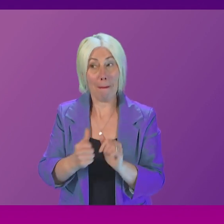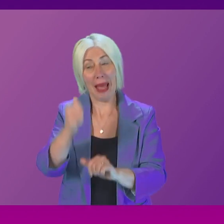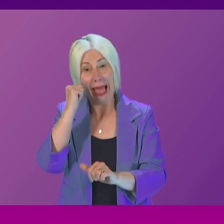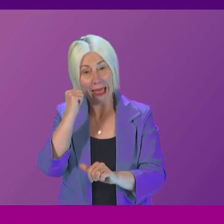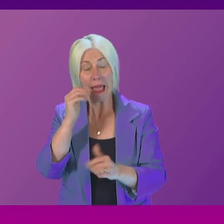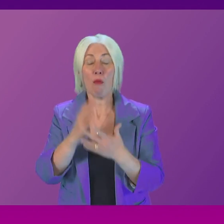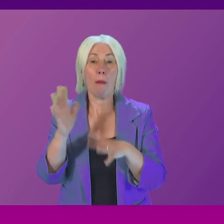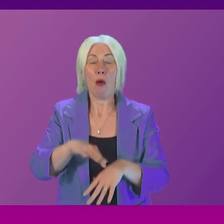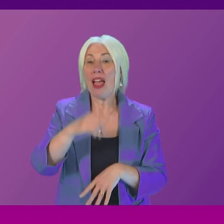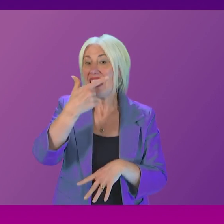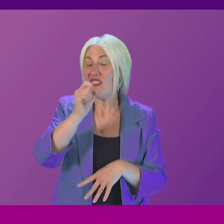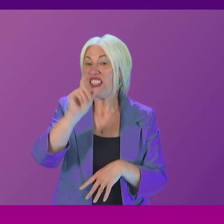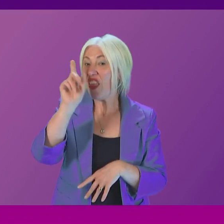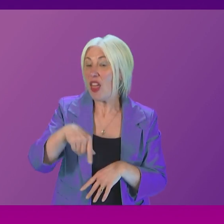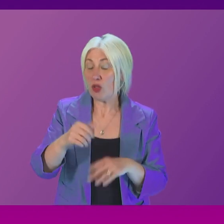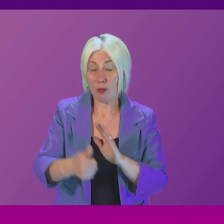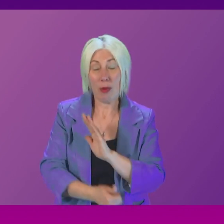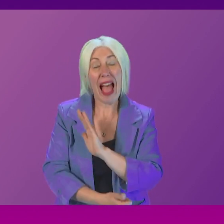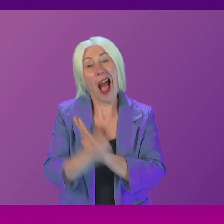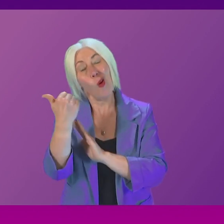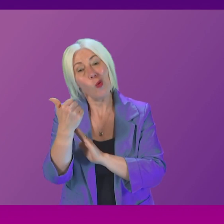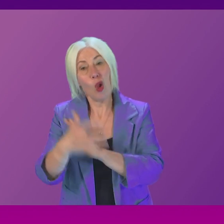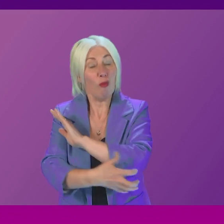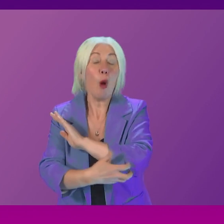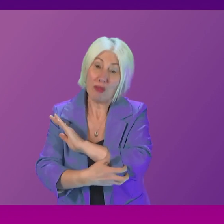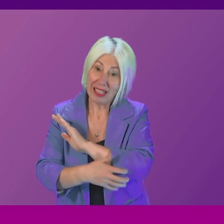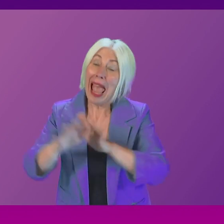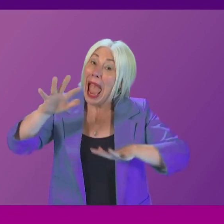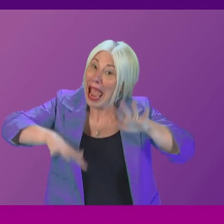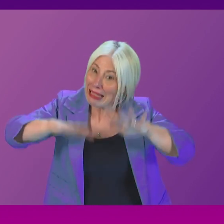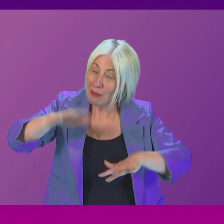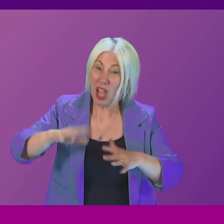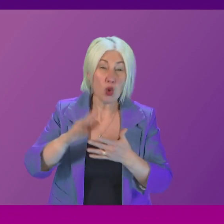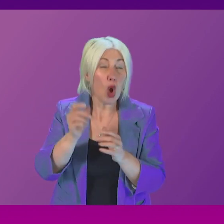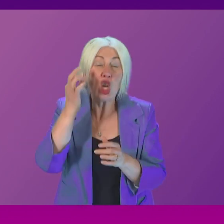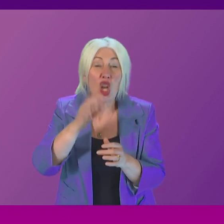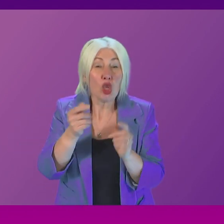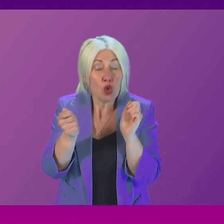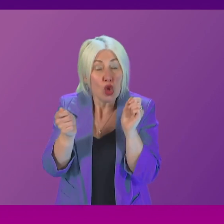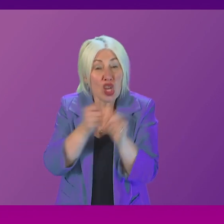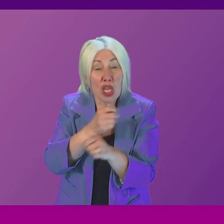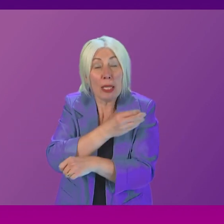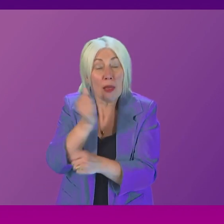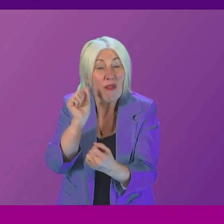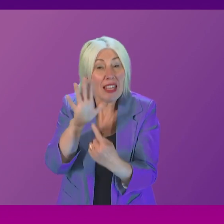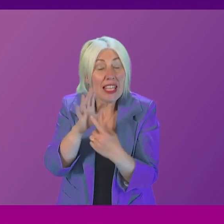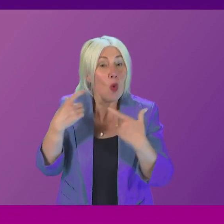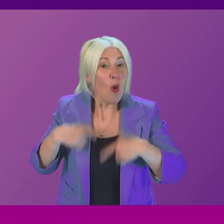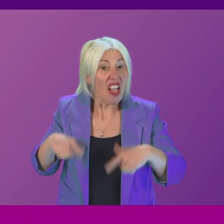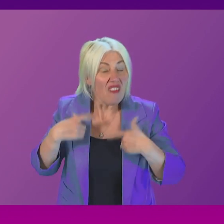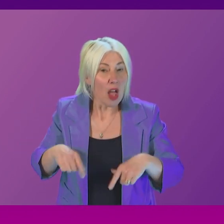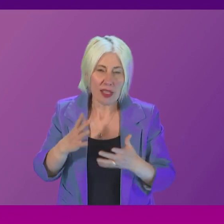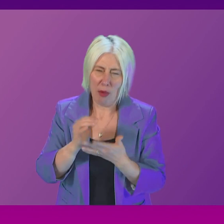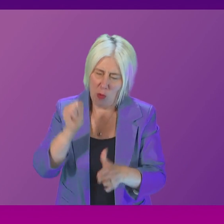we would bring an estimated 70,000 people out of poverty. So just reversing some of those key welfare,